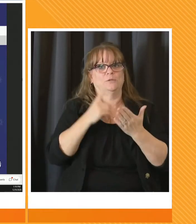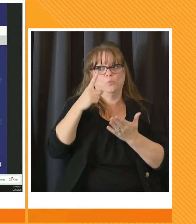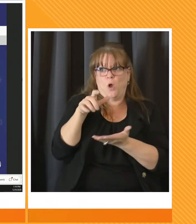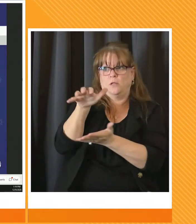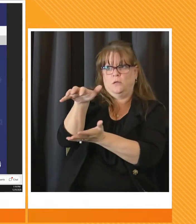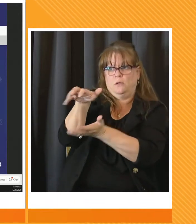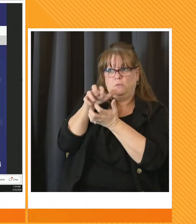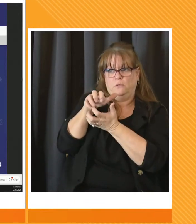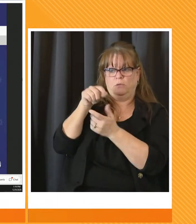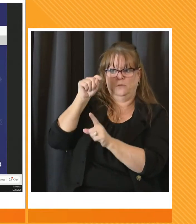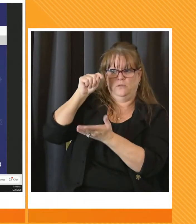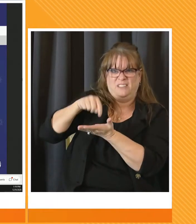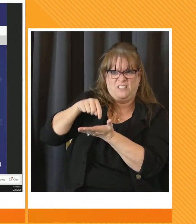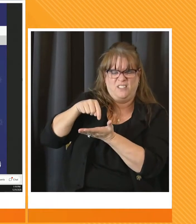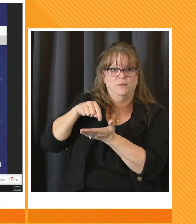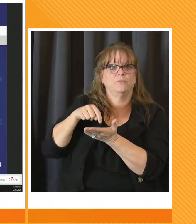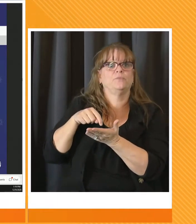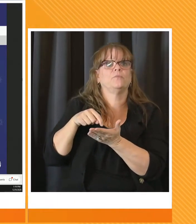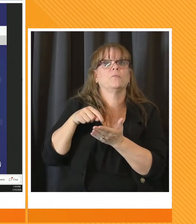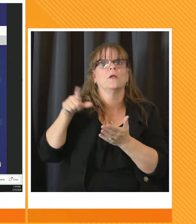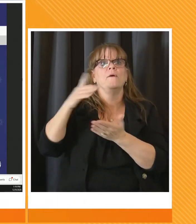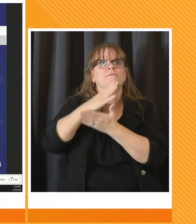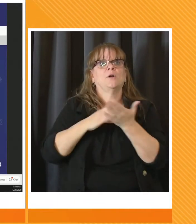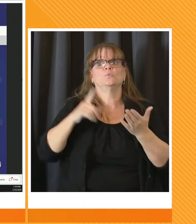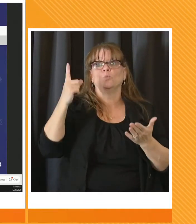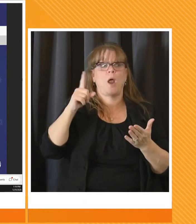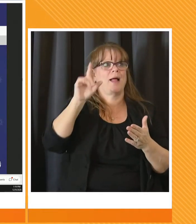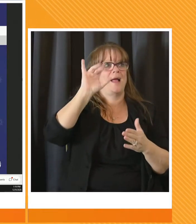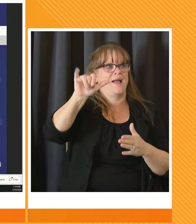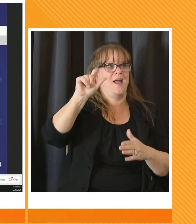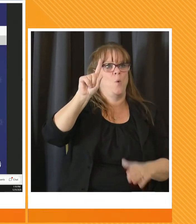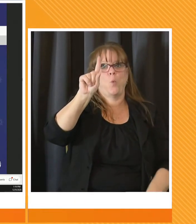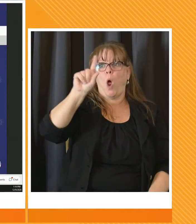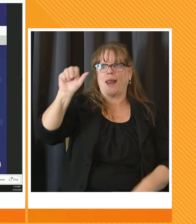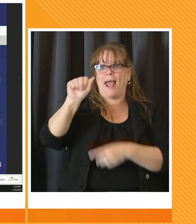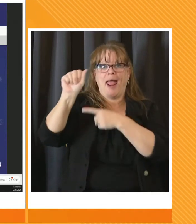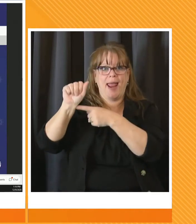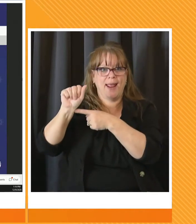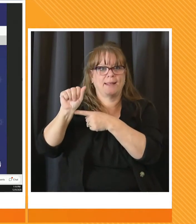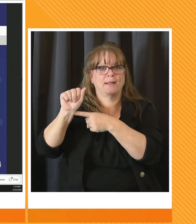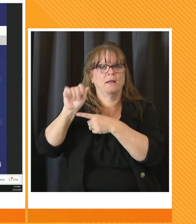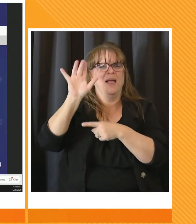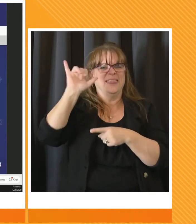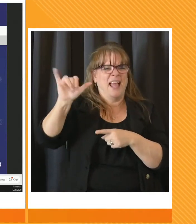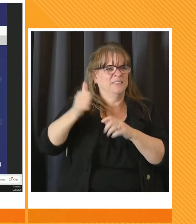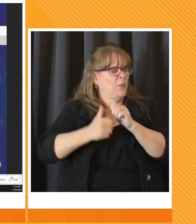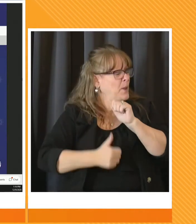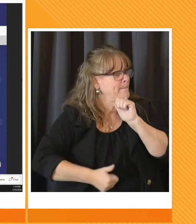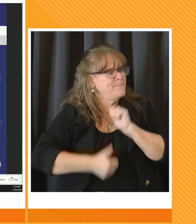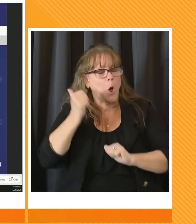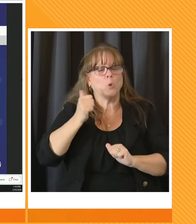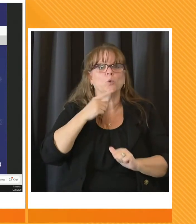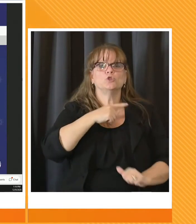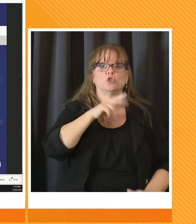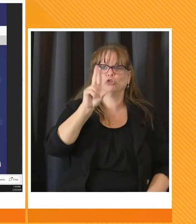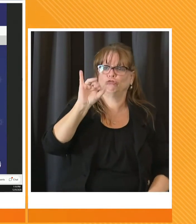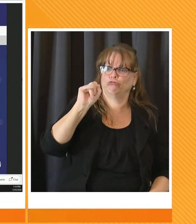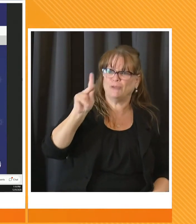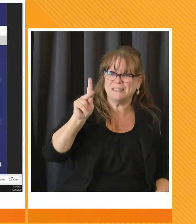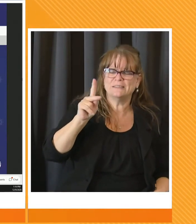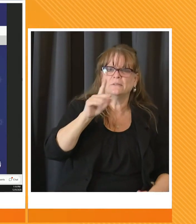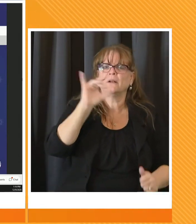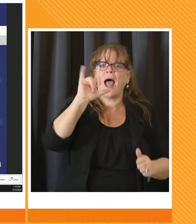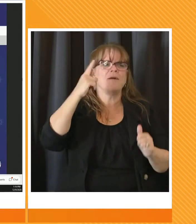1A will be focused on our highest risk healthcare workers and individuals. So those are people who are providing